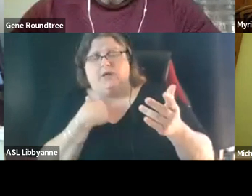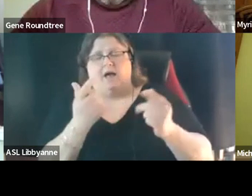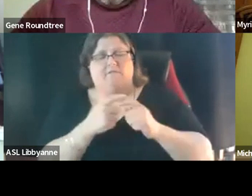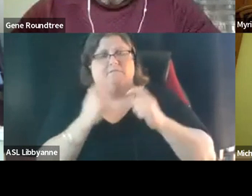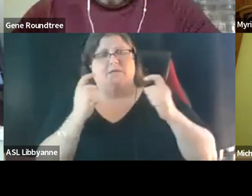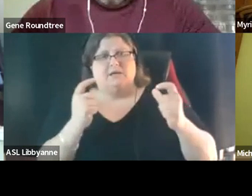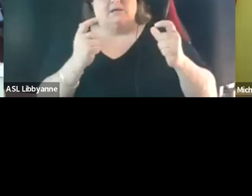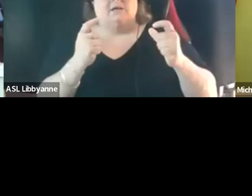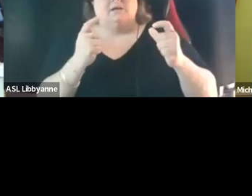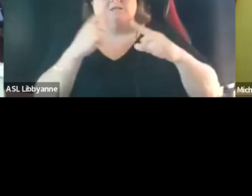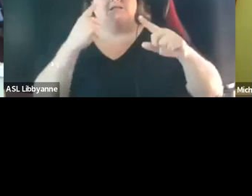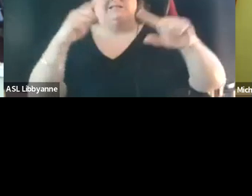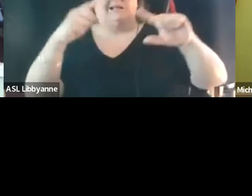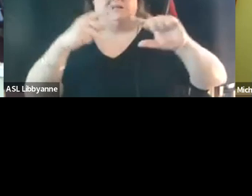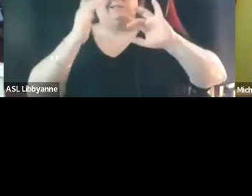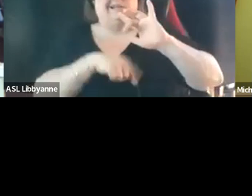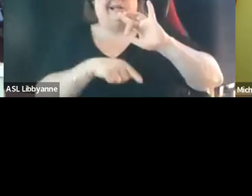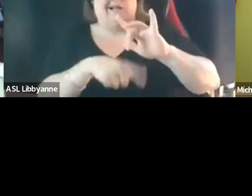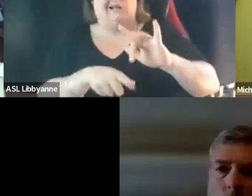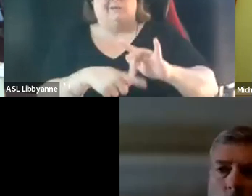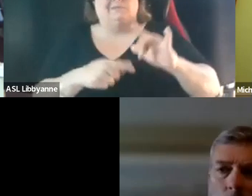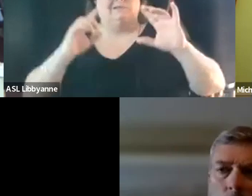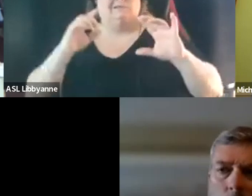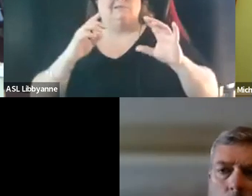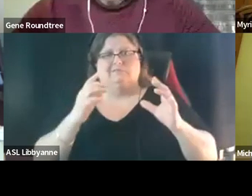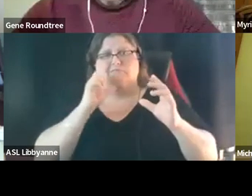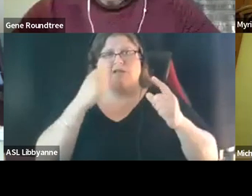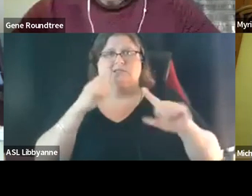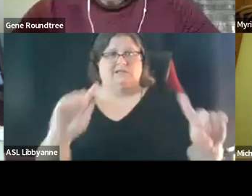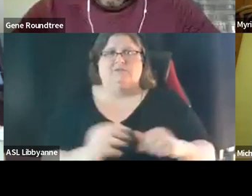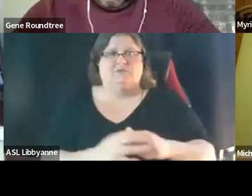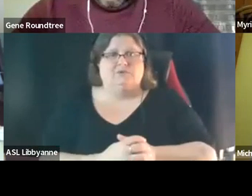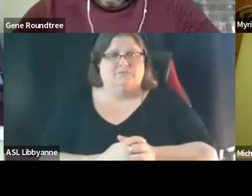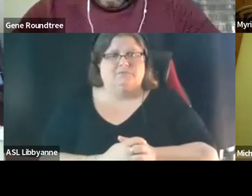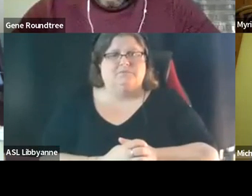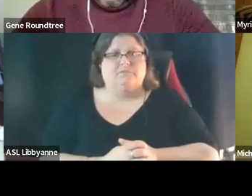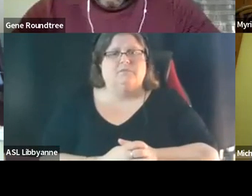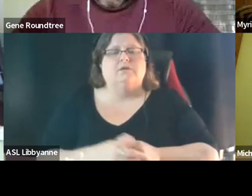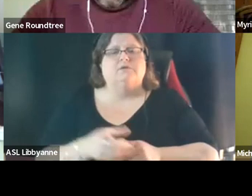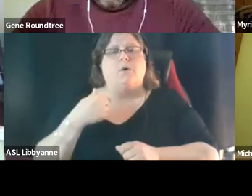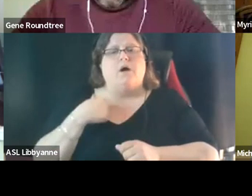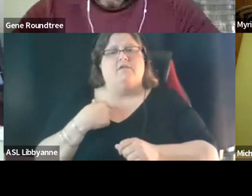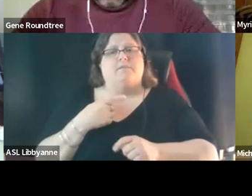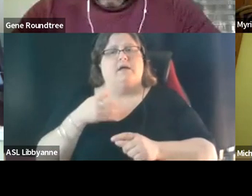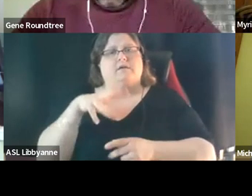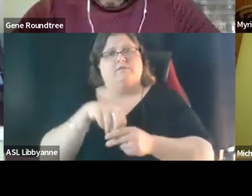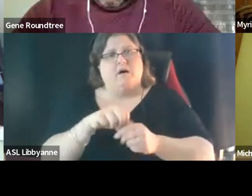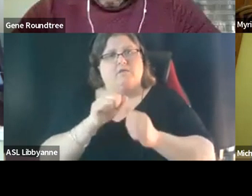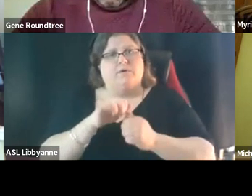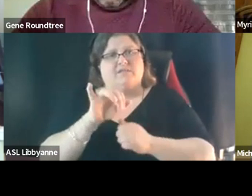Since 2016, when I entered school leadership in BPS, I have served as a principal under three